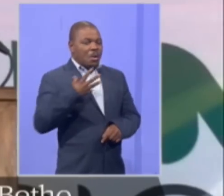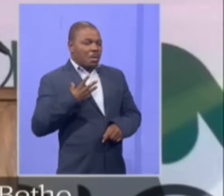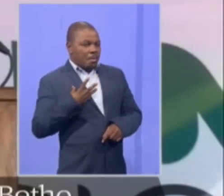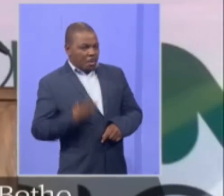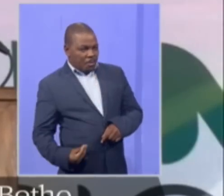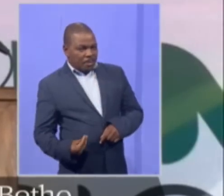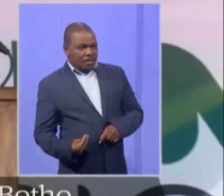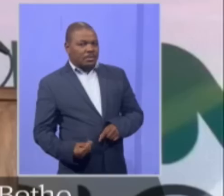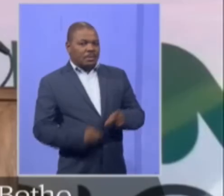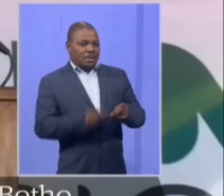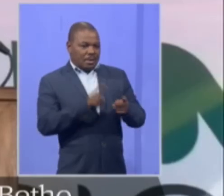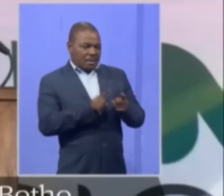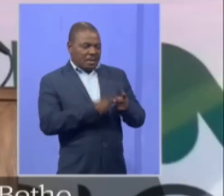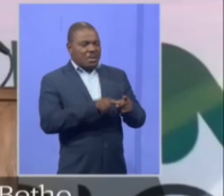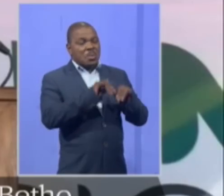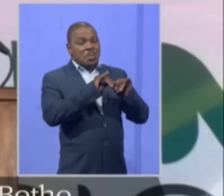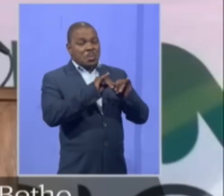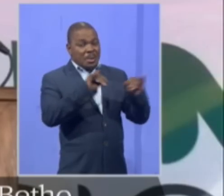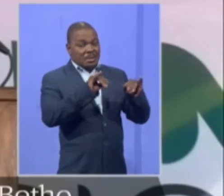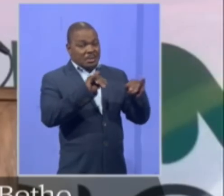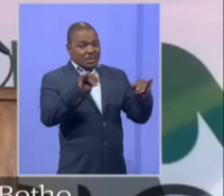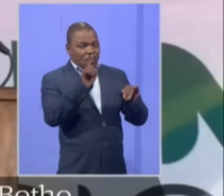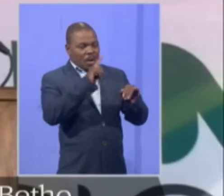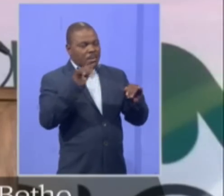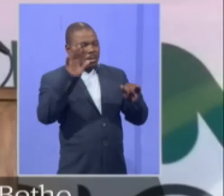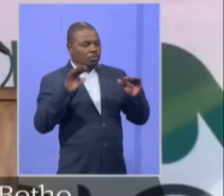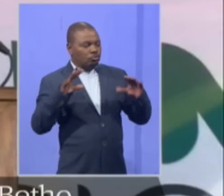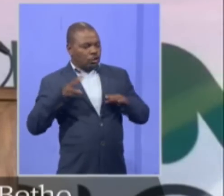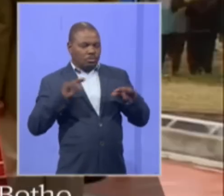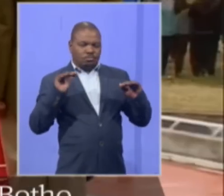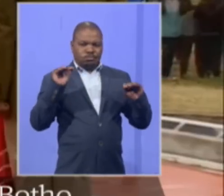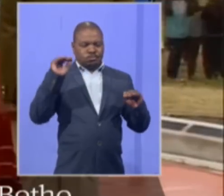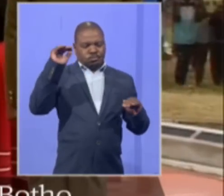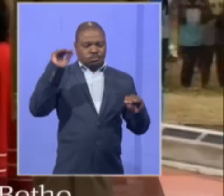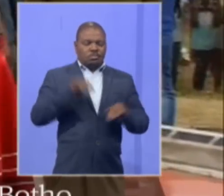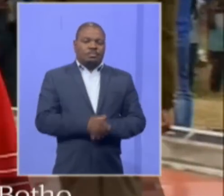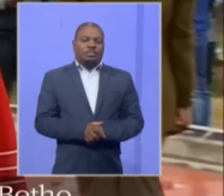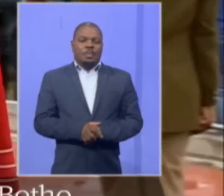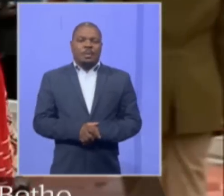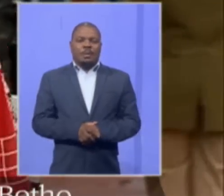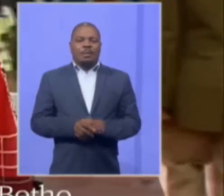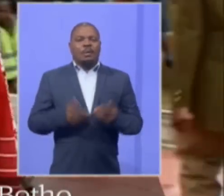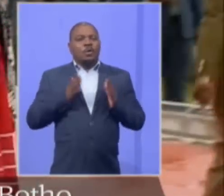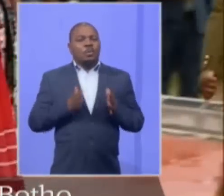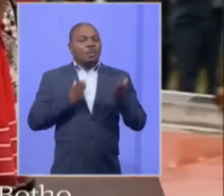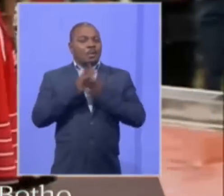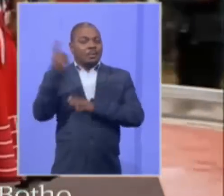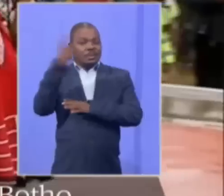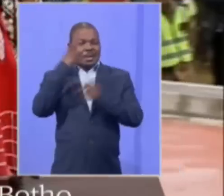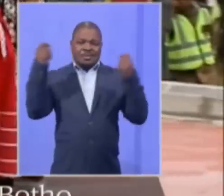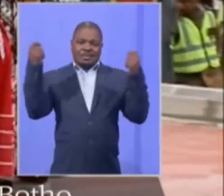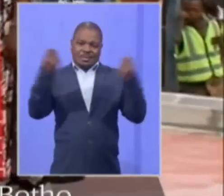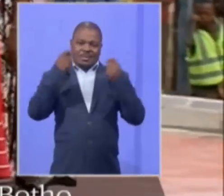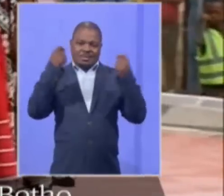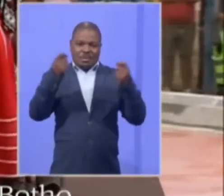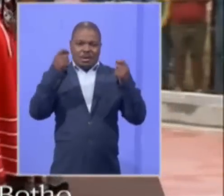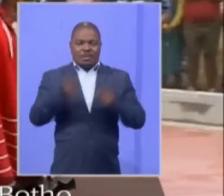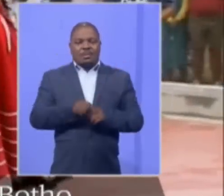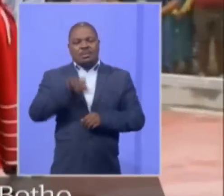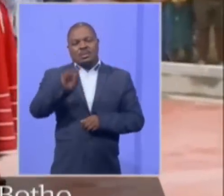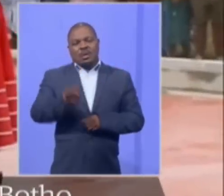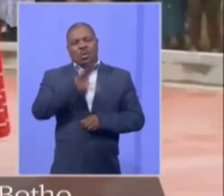poverty and it exacerbates inequality. Meketeko ya letšatši la ditokelo tša botho e hlwile e